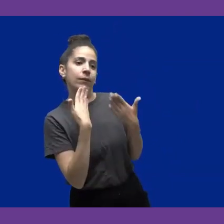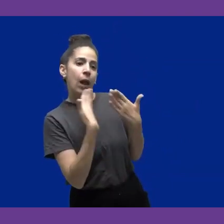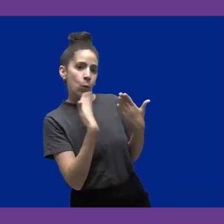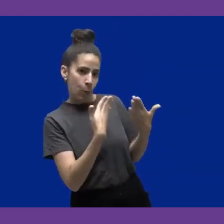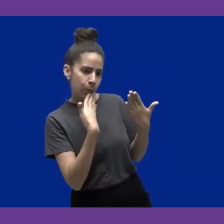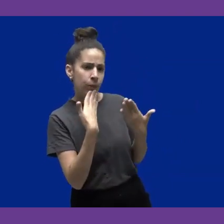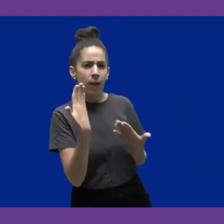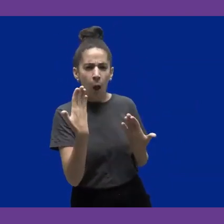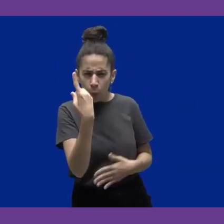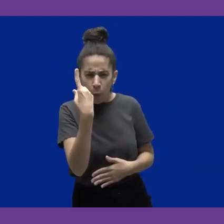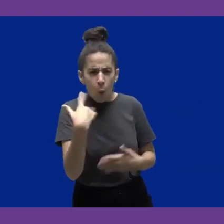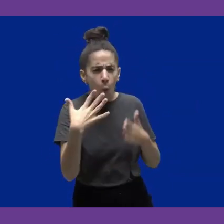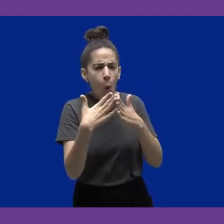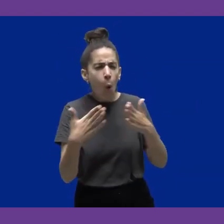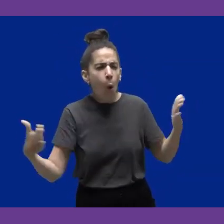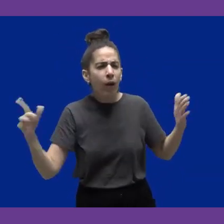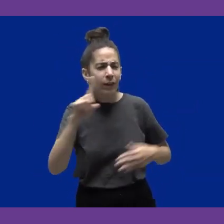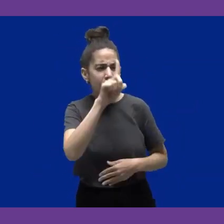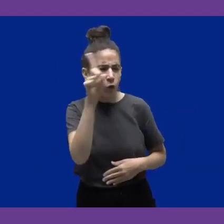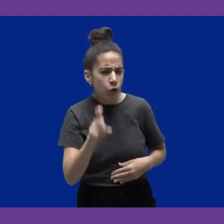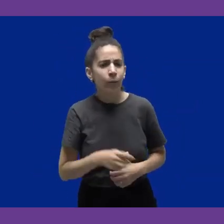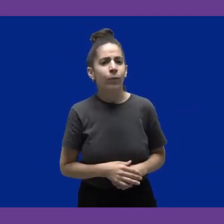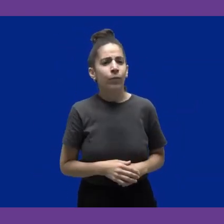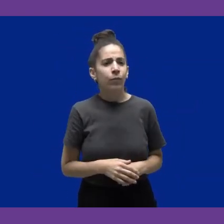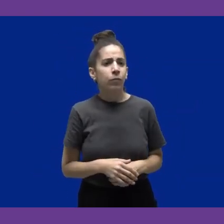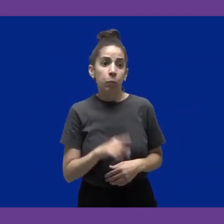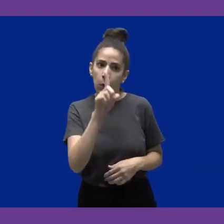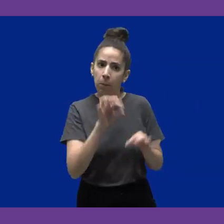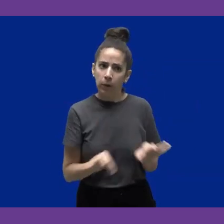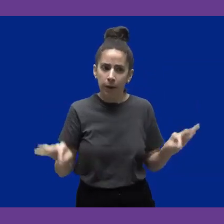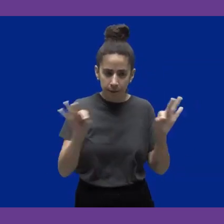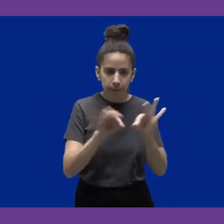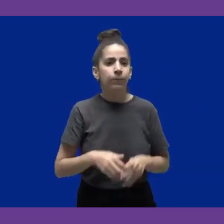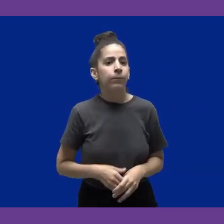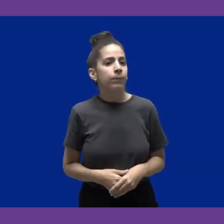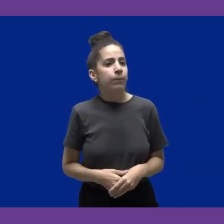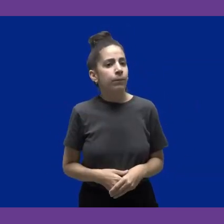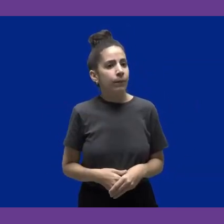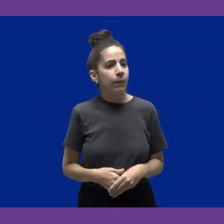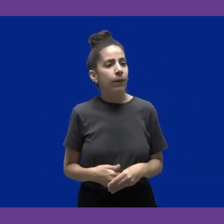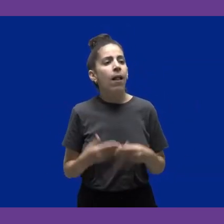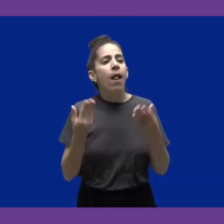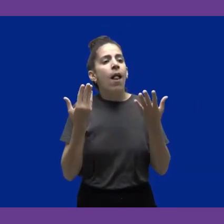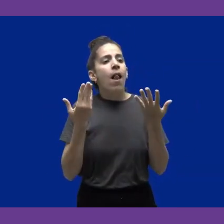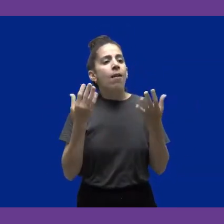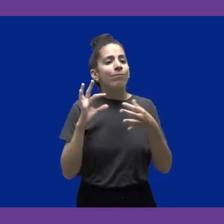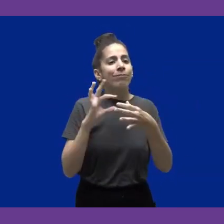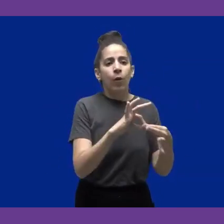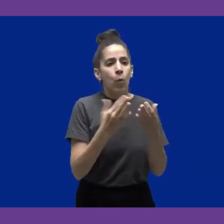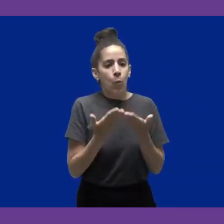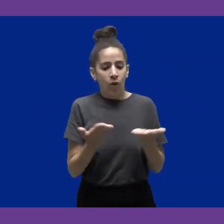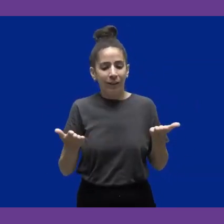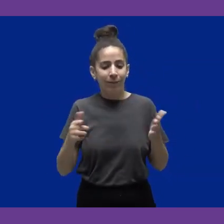definition of use for electronic communication services, and which product in the chain of provision